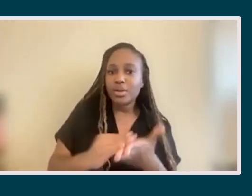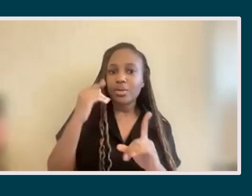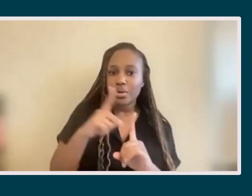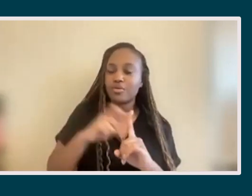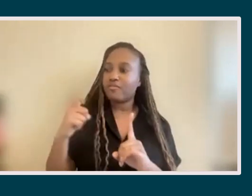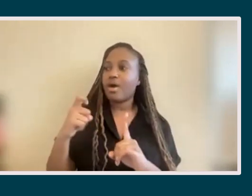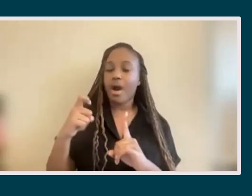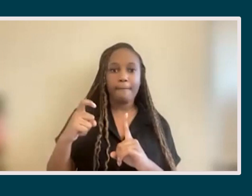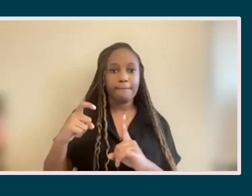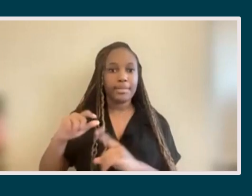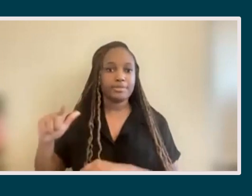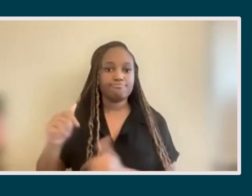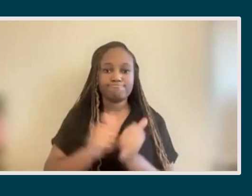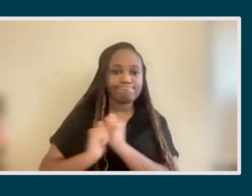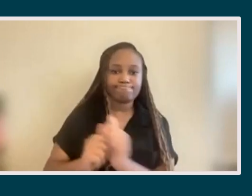too.